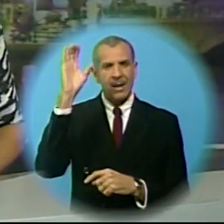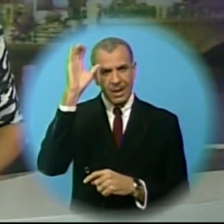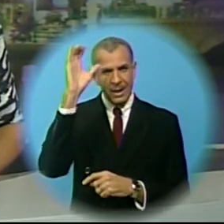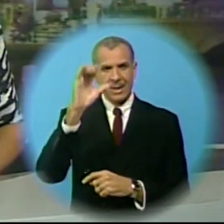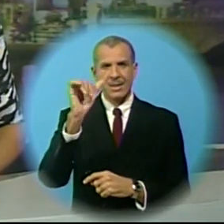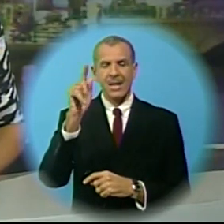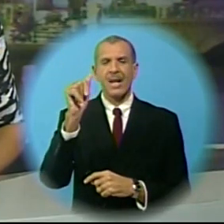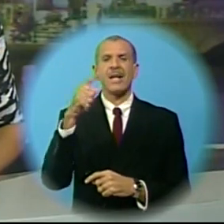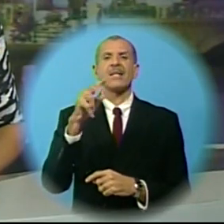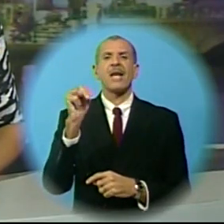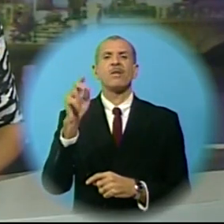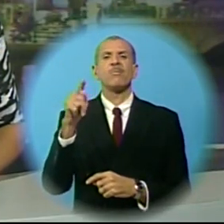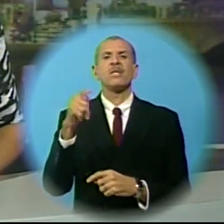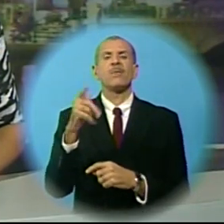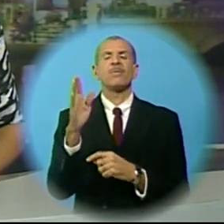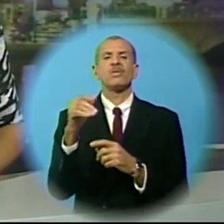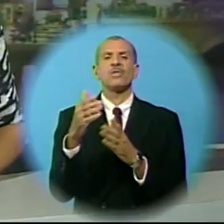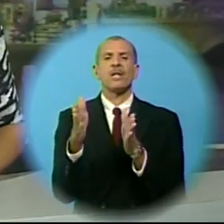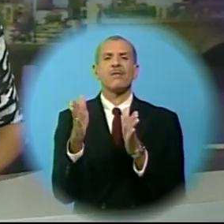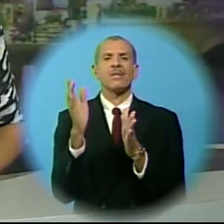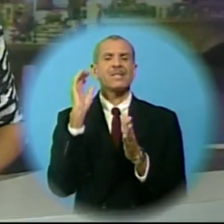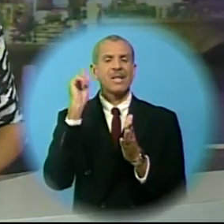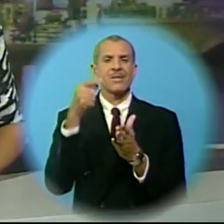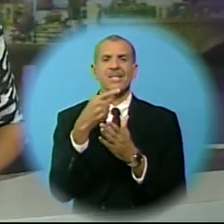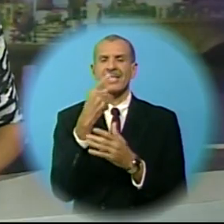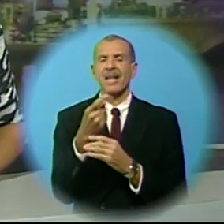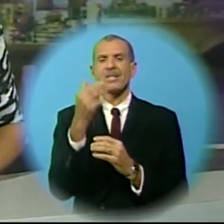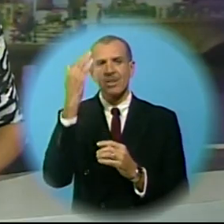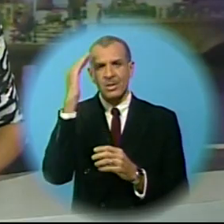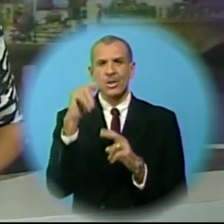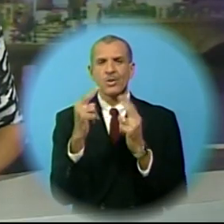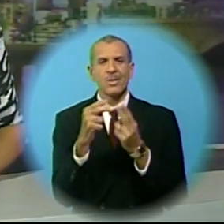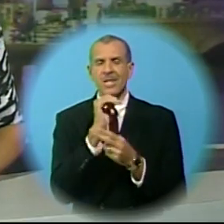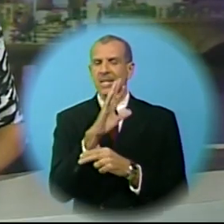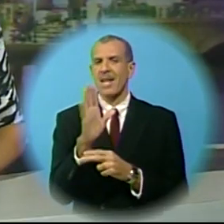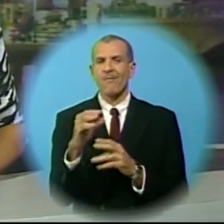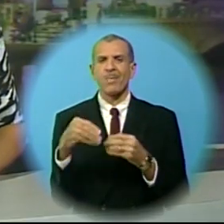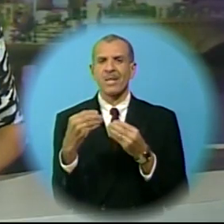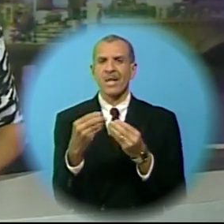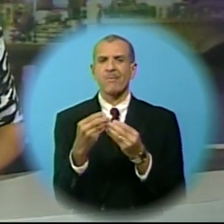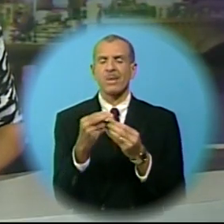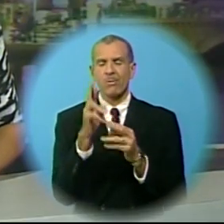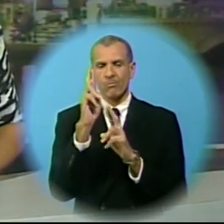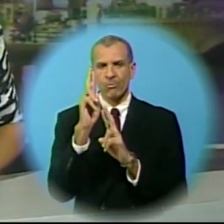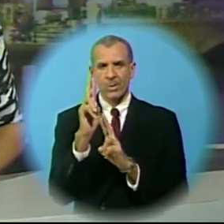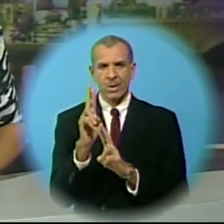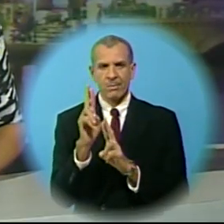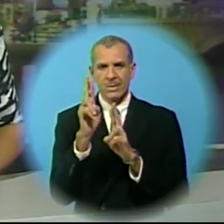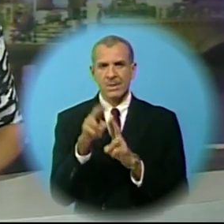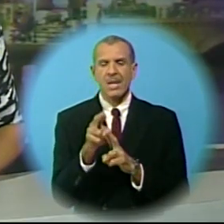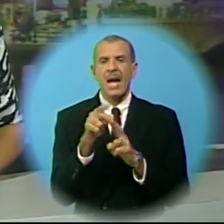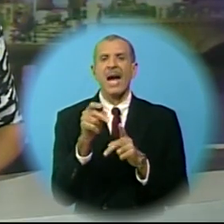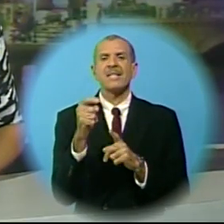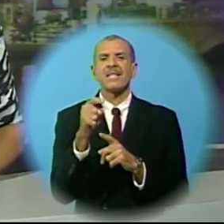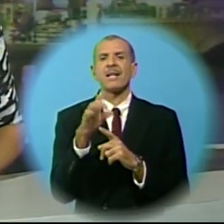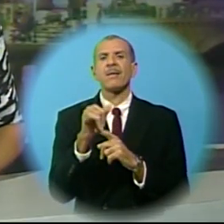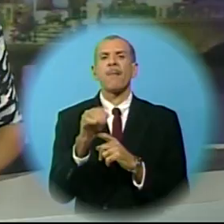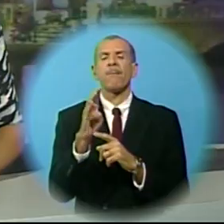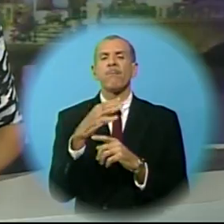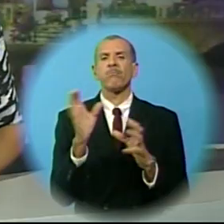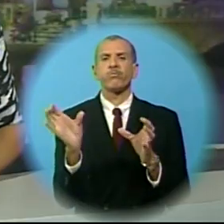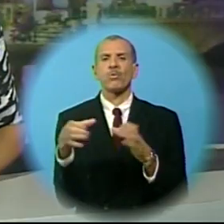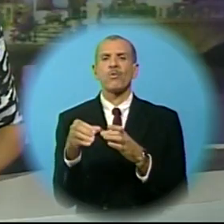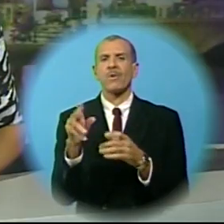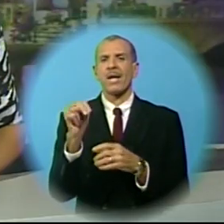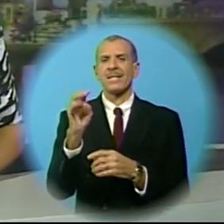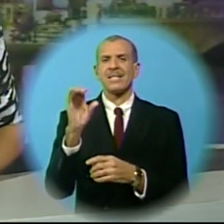former NUPW General Secretary acknowledged that the union had never been given formal recognition as a representative body for